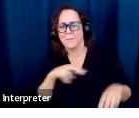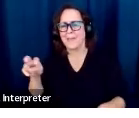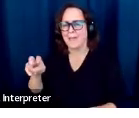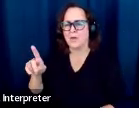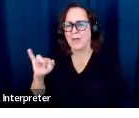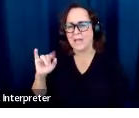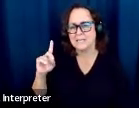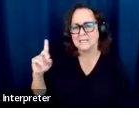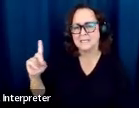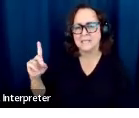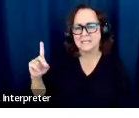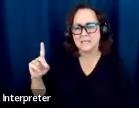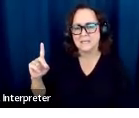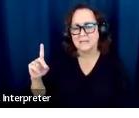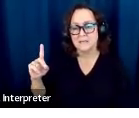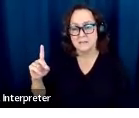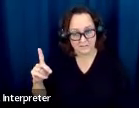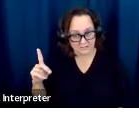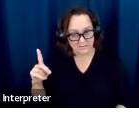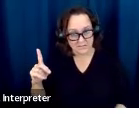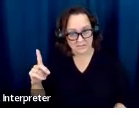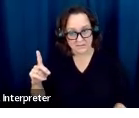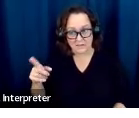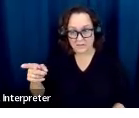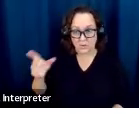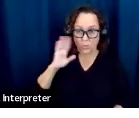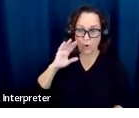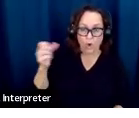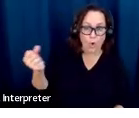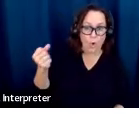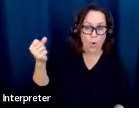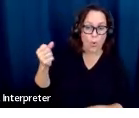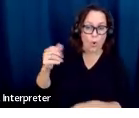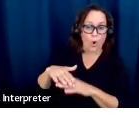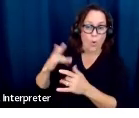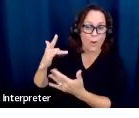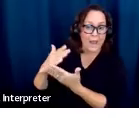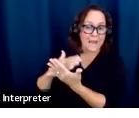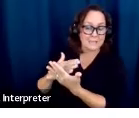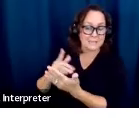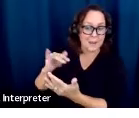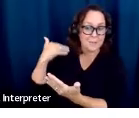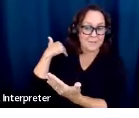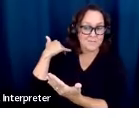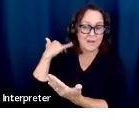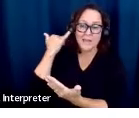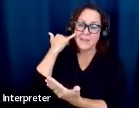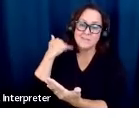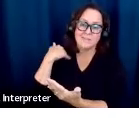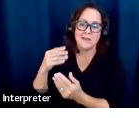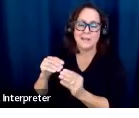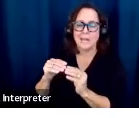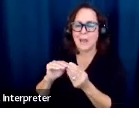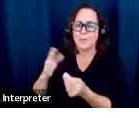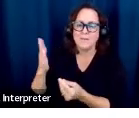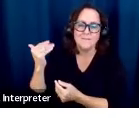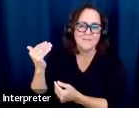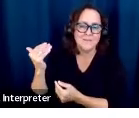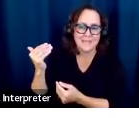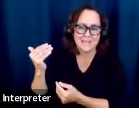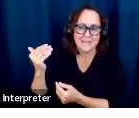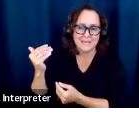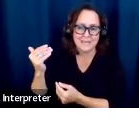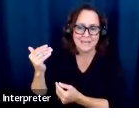waiver. In that case, would they hold their spot on the wait list that they had before? You know, let's say they were 15th on the wait